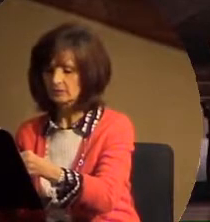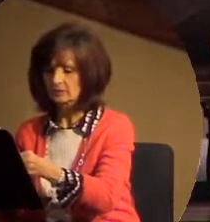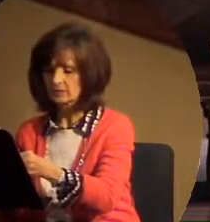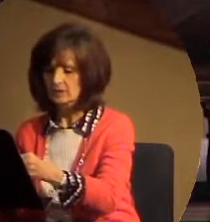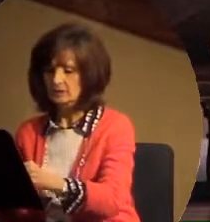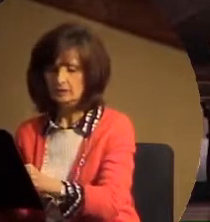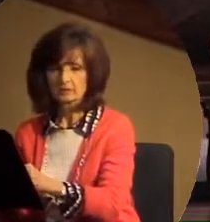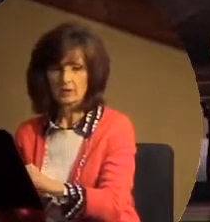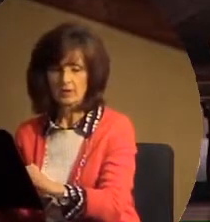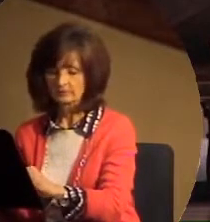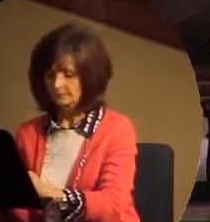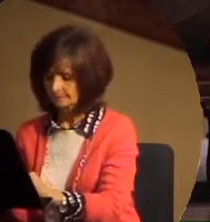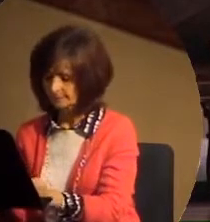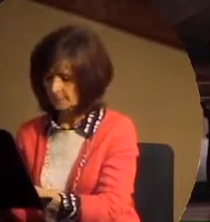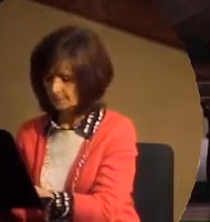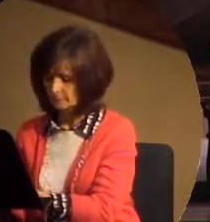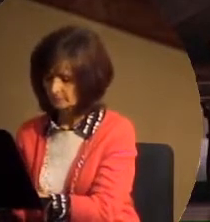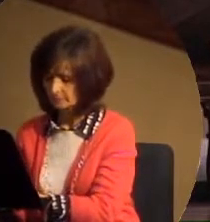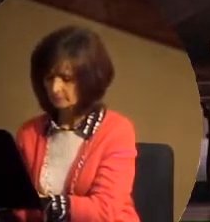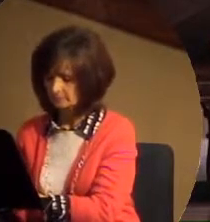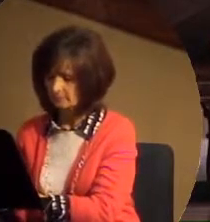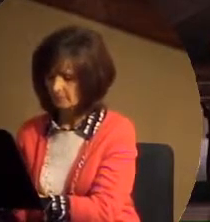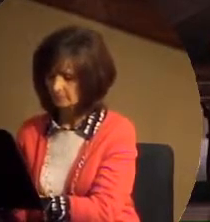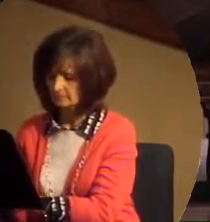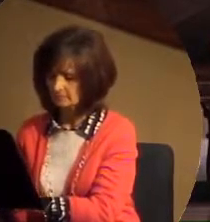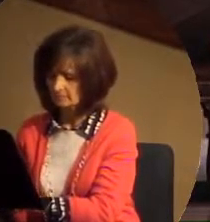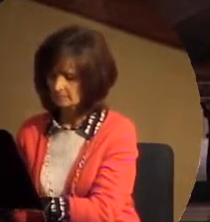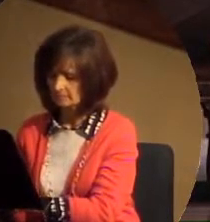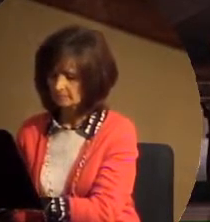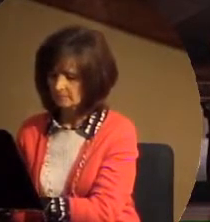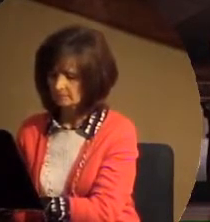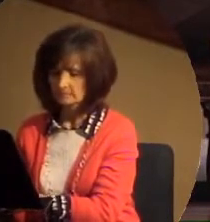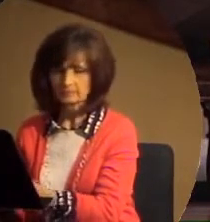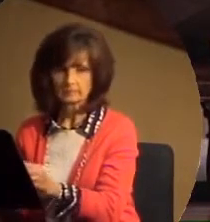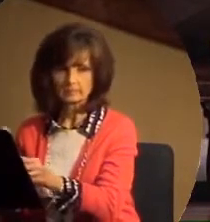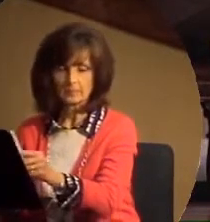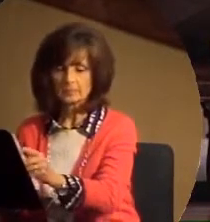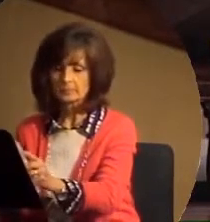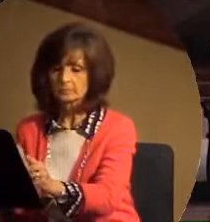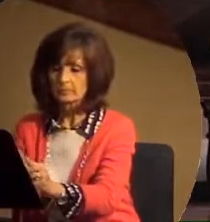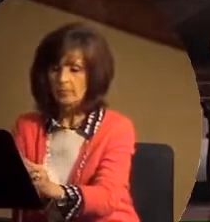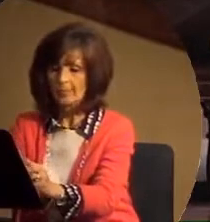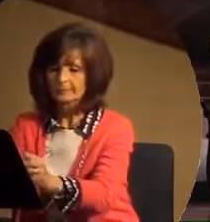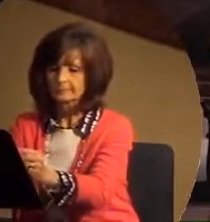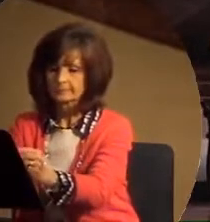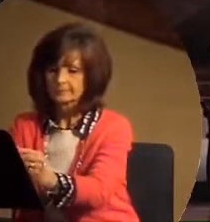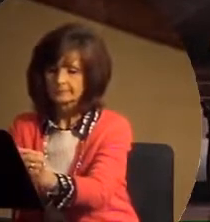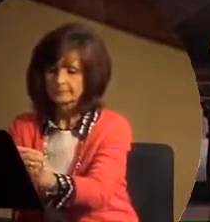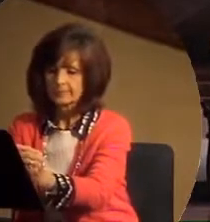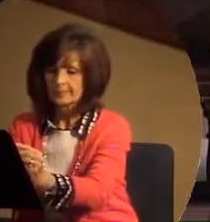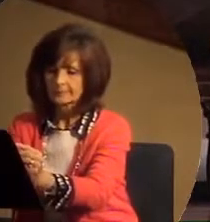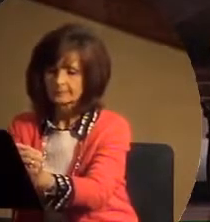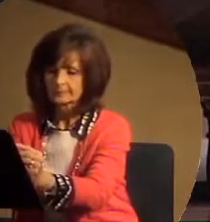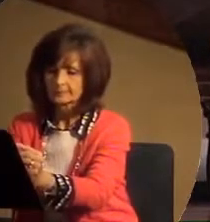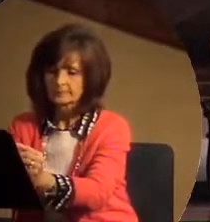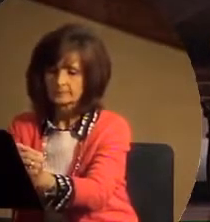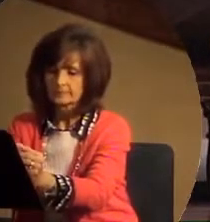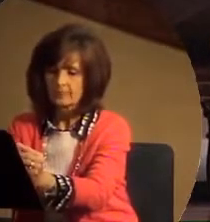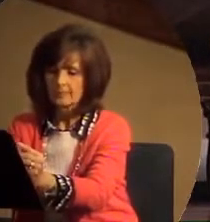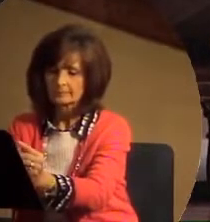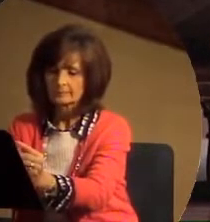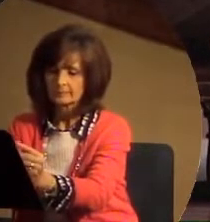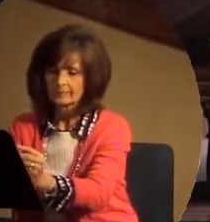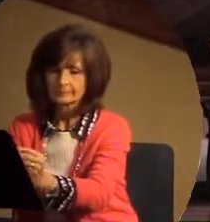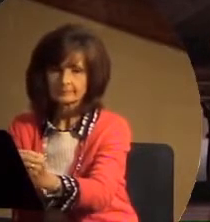you're listening, or maybe you maybe didn't get the announcement on Sunday night, but you have a picture of one of the former pastors